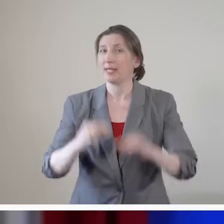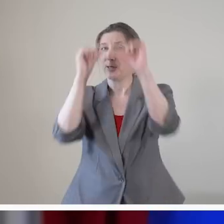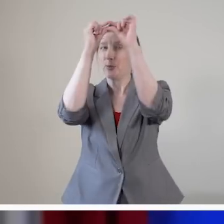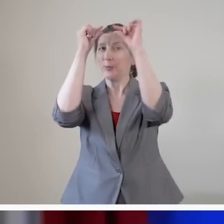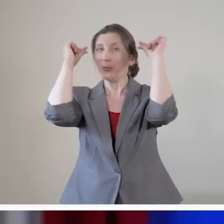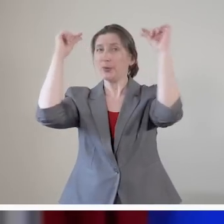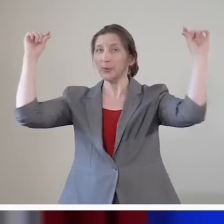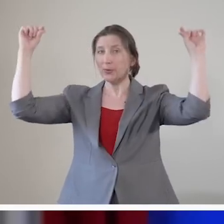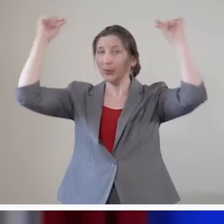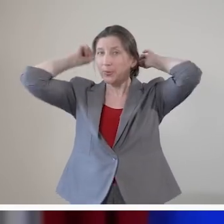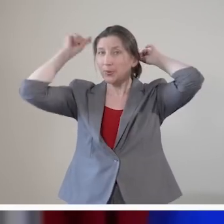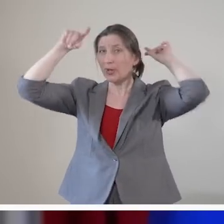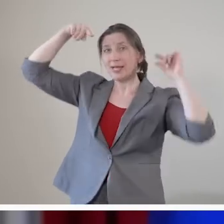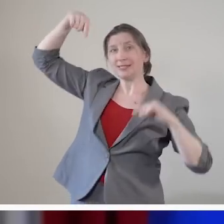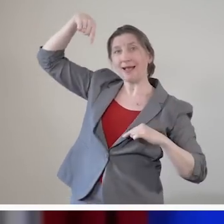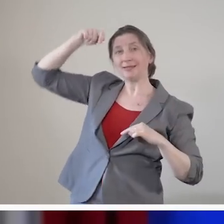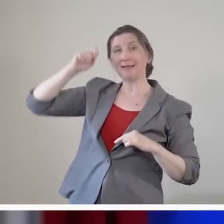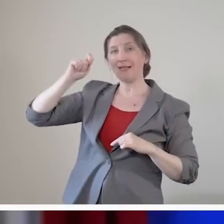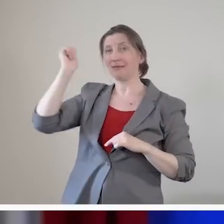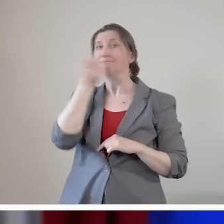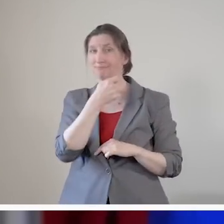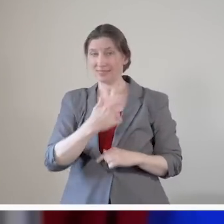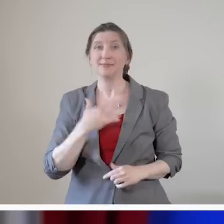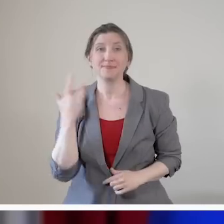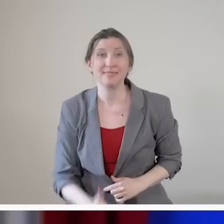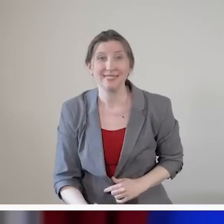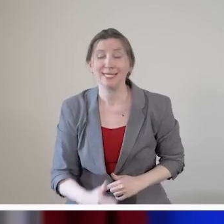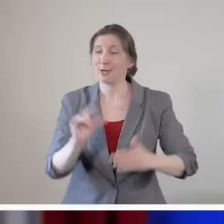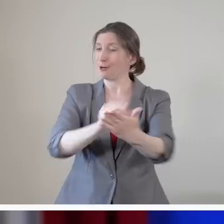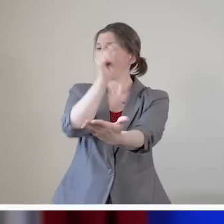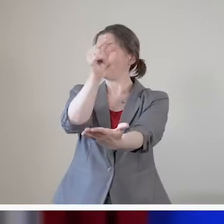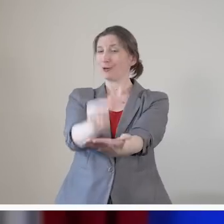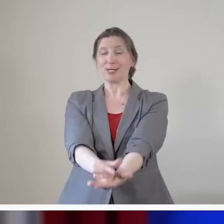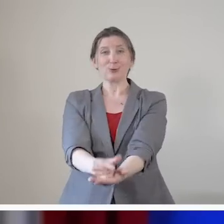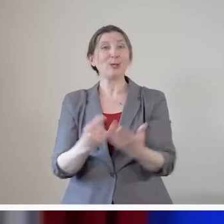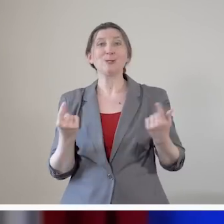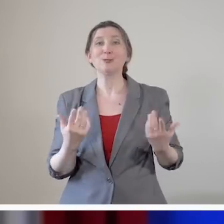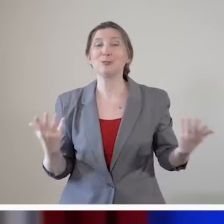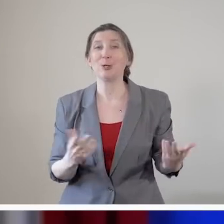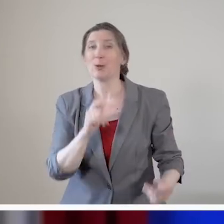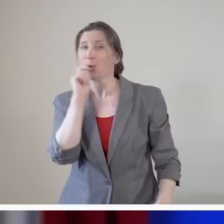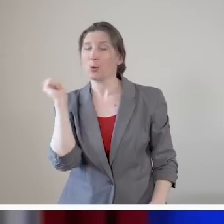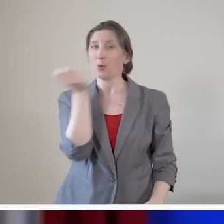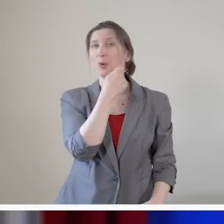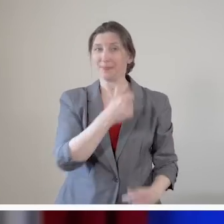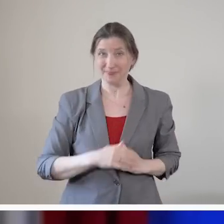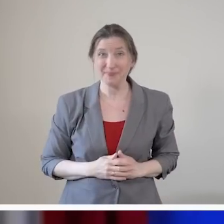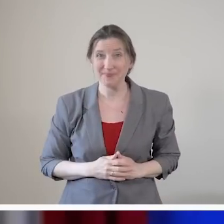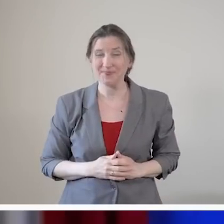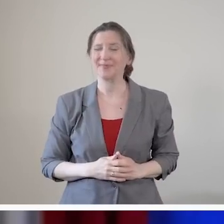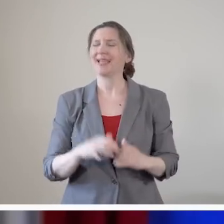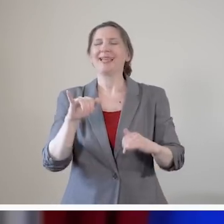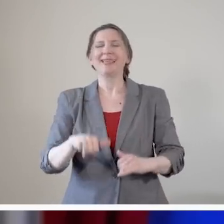will wear their tassels on the right side of the mortarboard. After commencement, to symbolize your new status as graduates, your tassel is worn